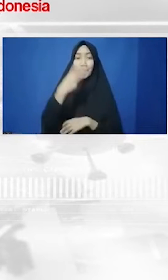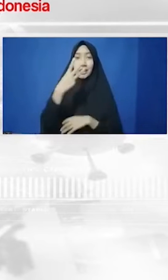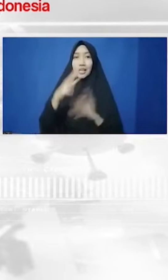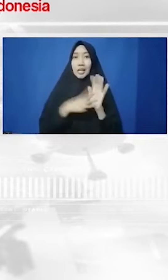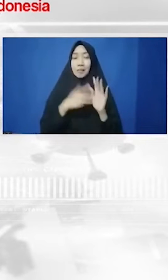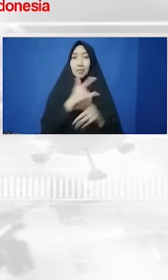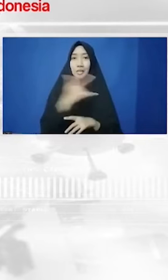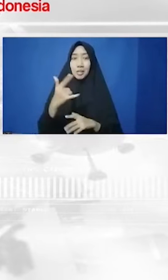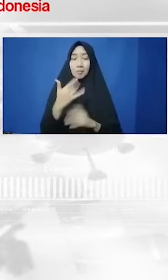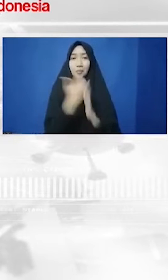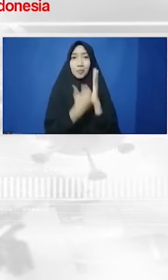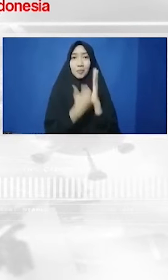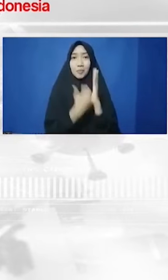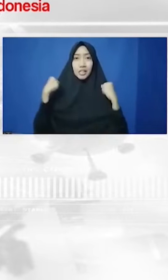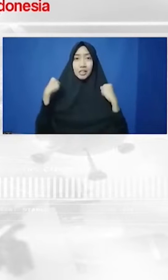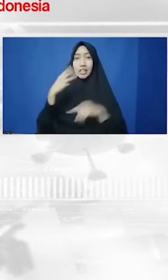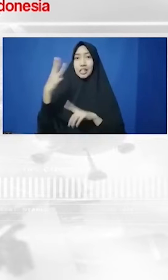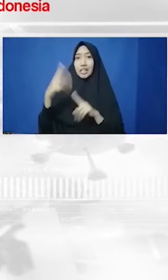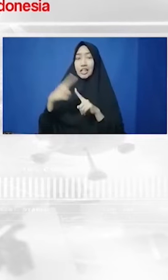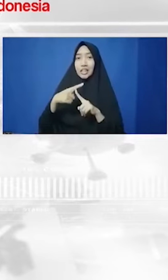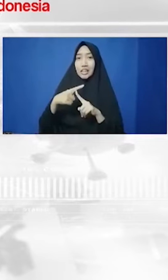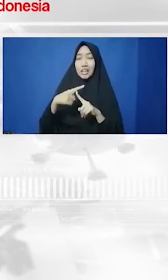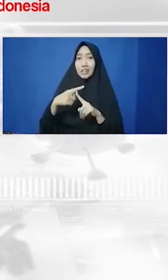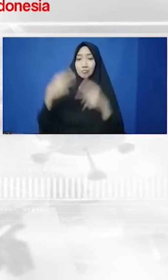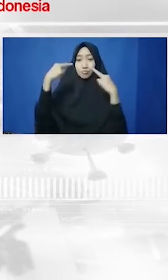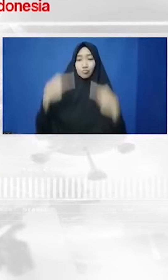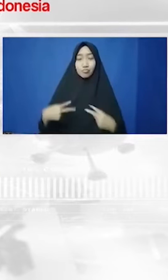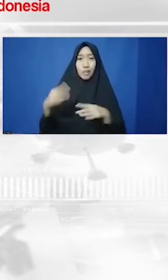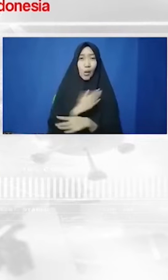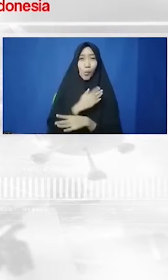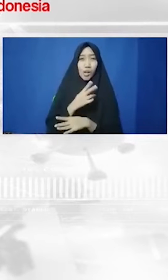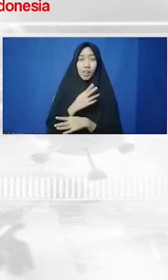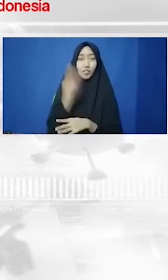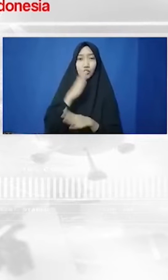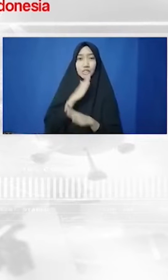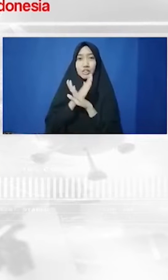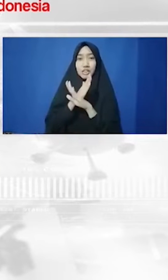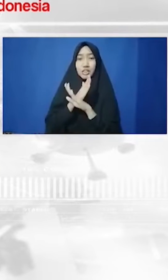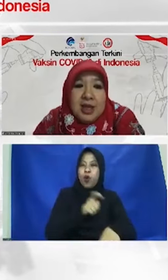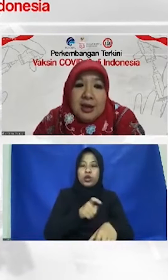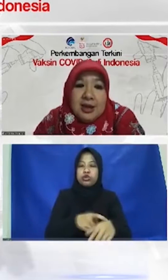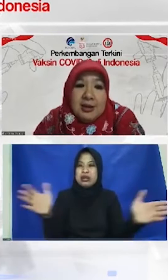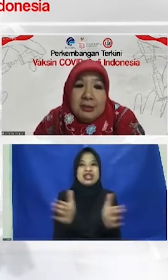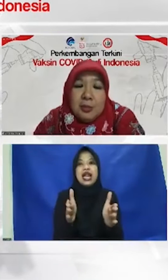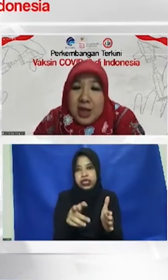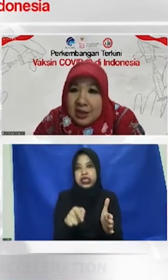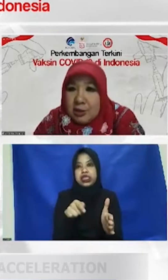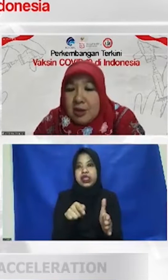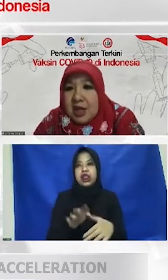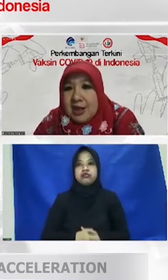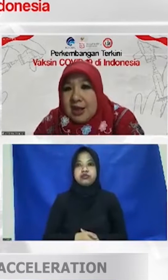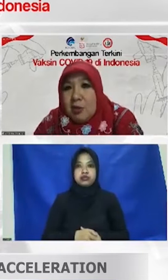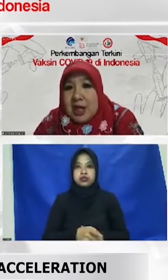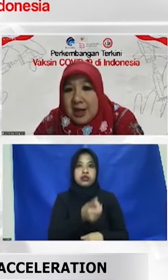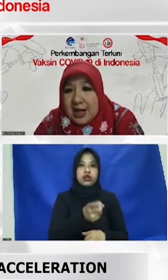service officers, and the military and police personnel will help the process. To accelerate the drive, the